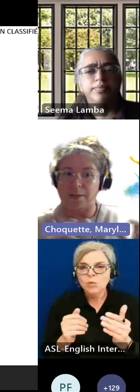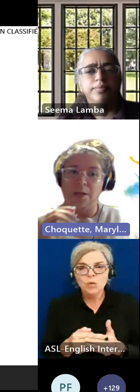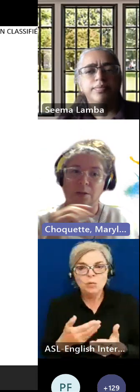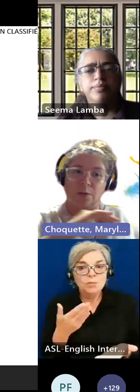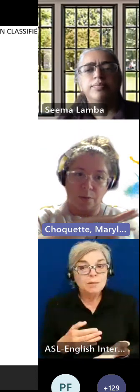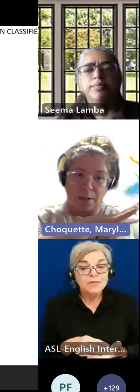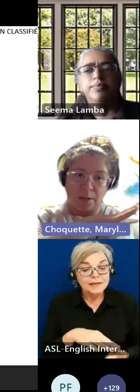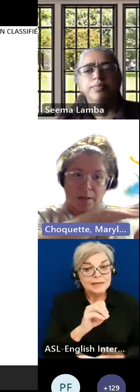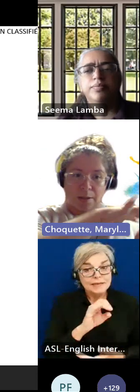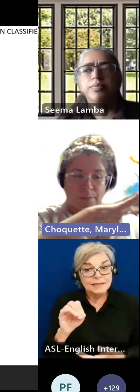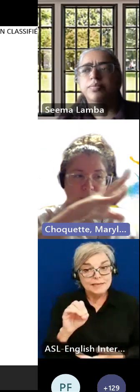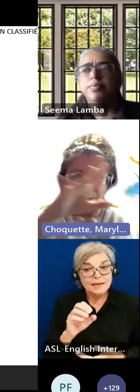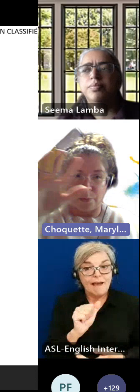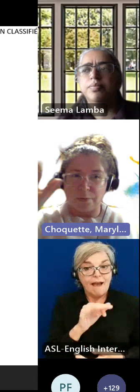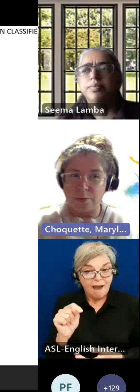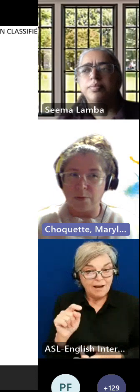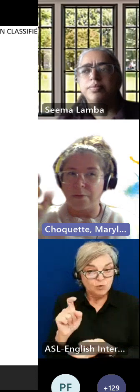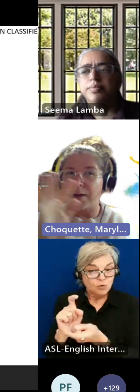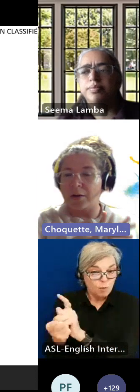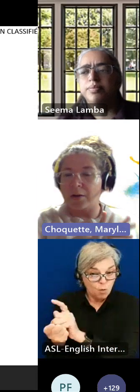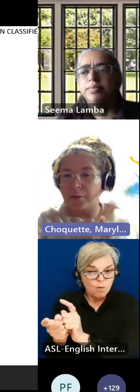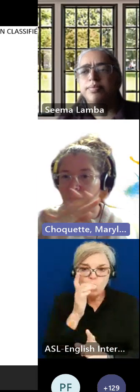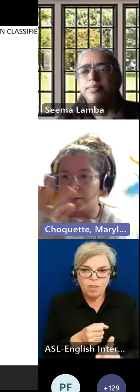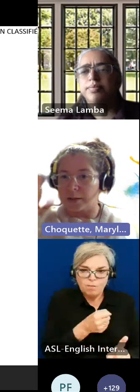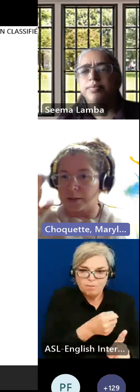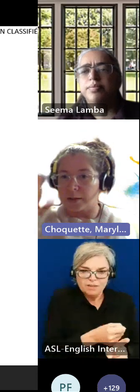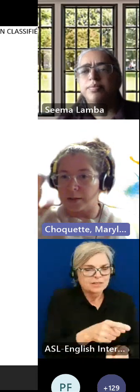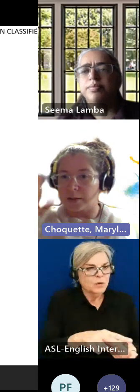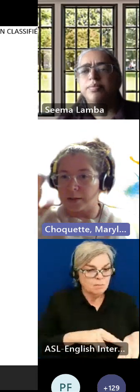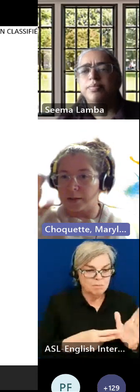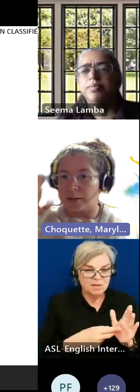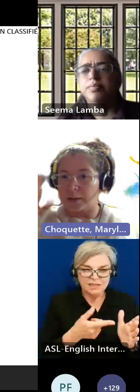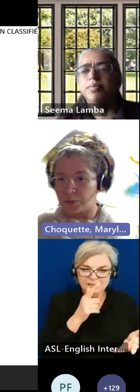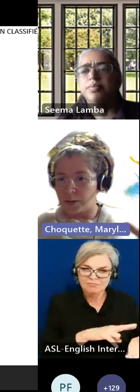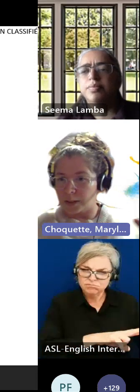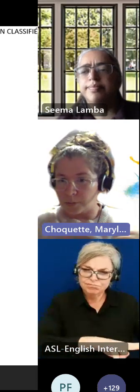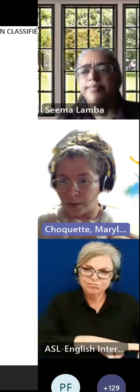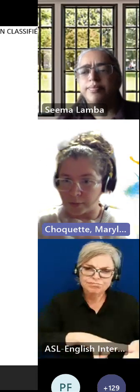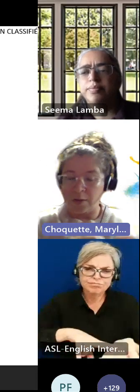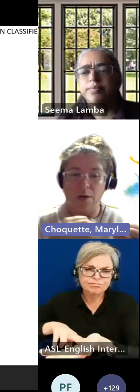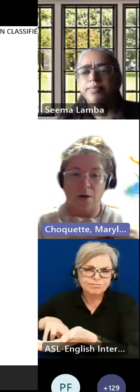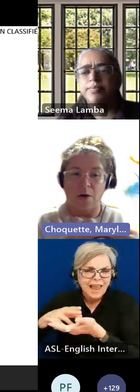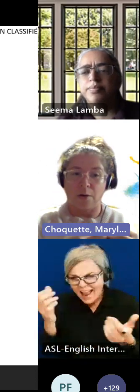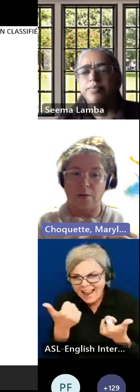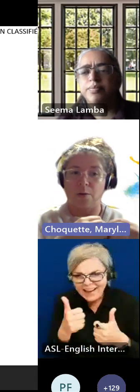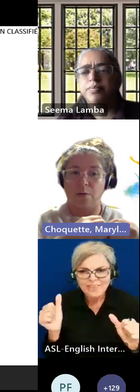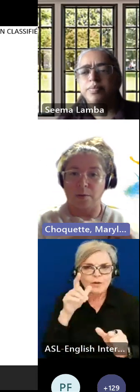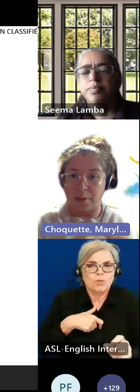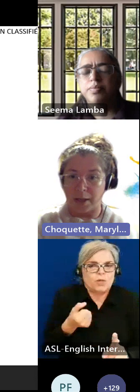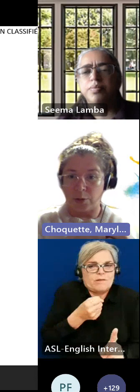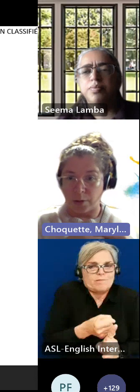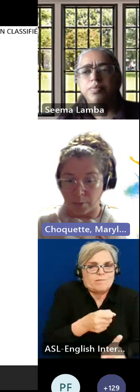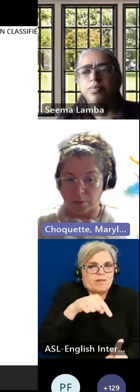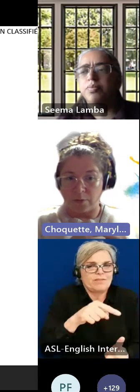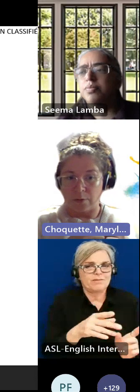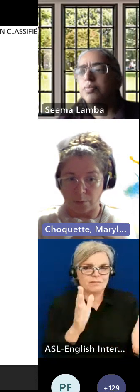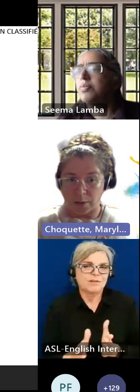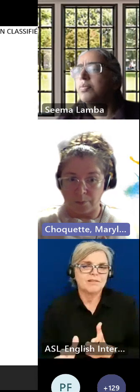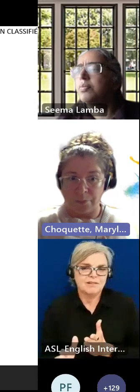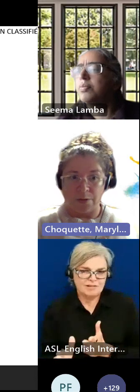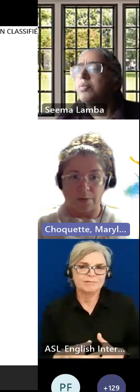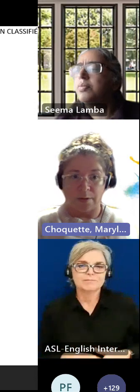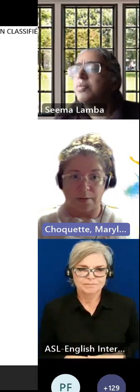some impact. You're doing a review of everything that could have an actual impact on the plan you're